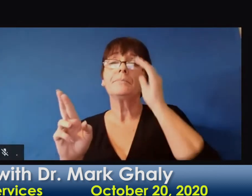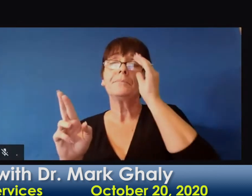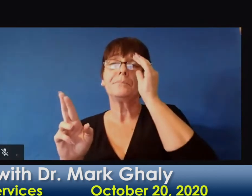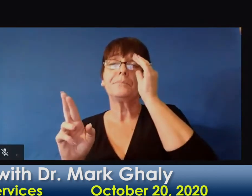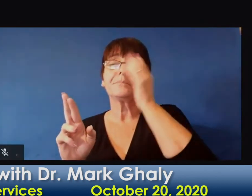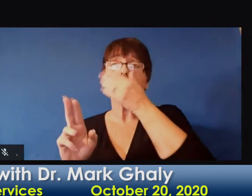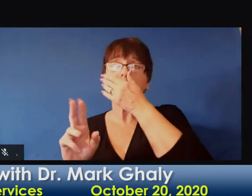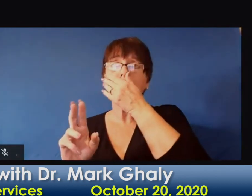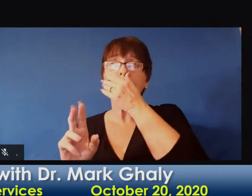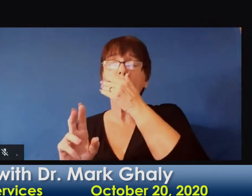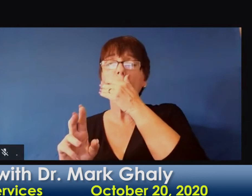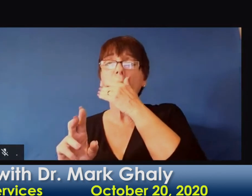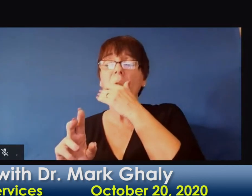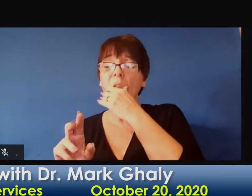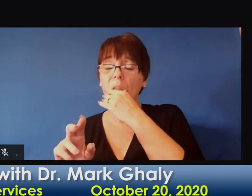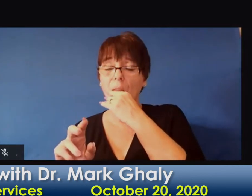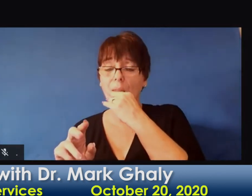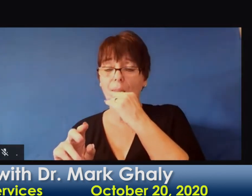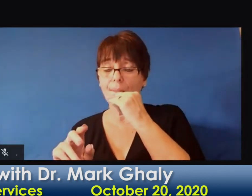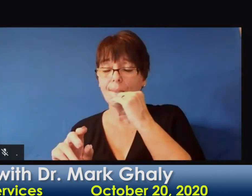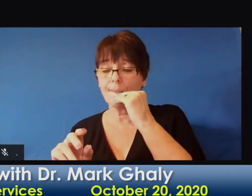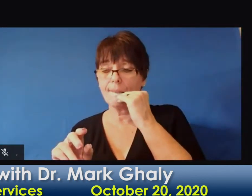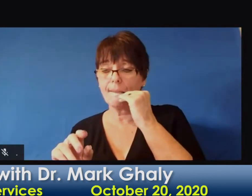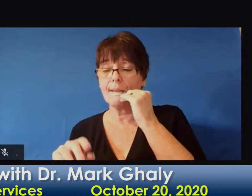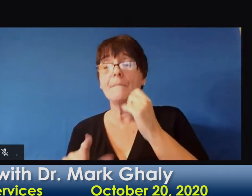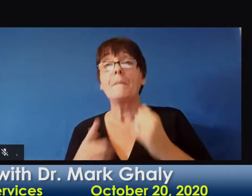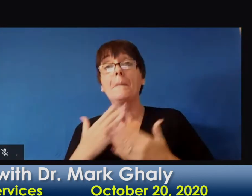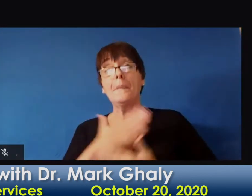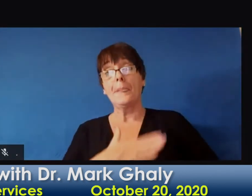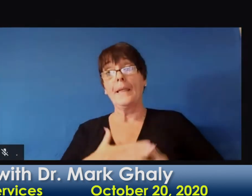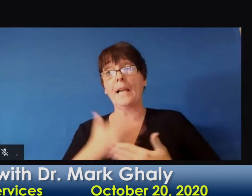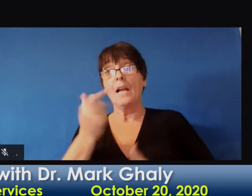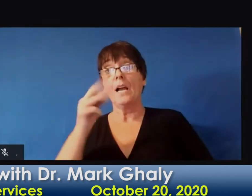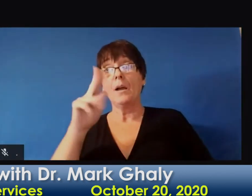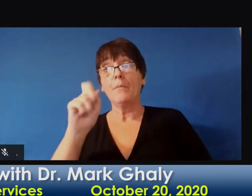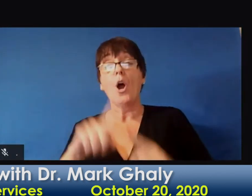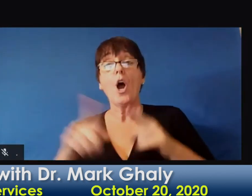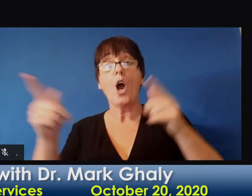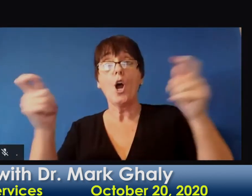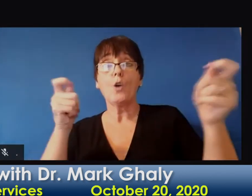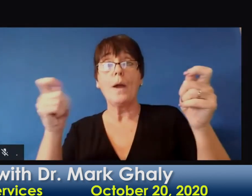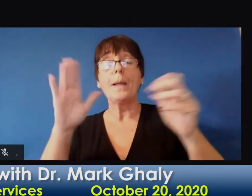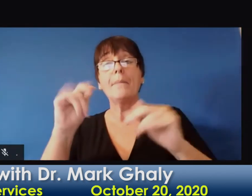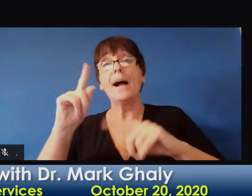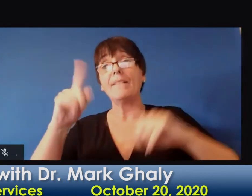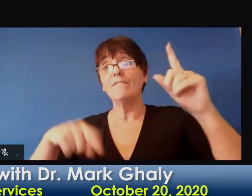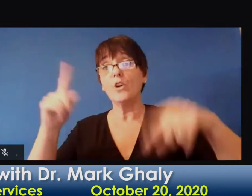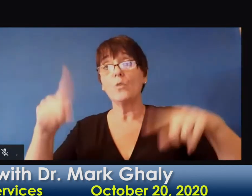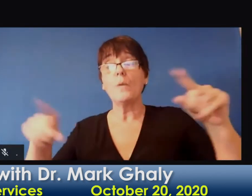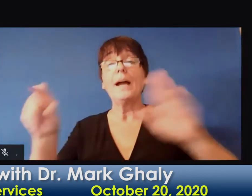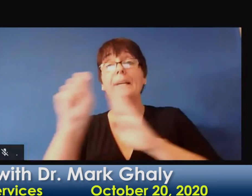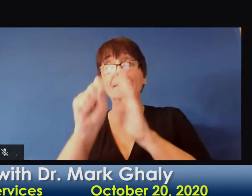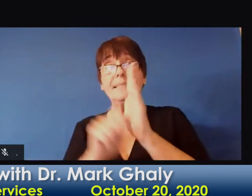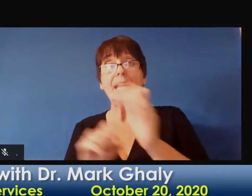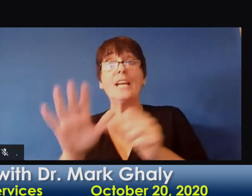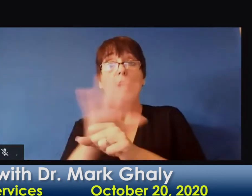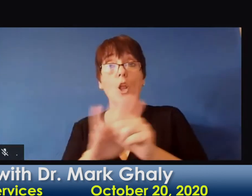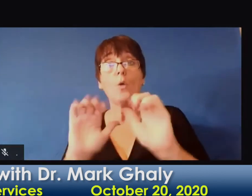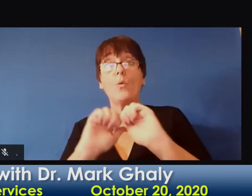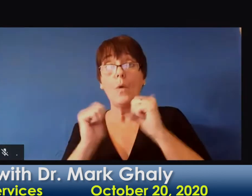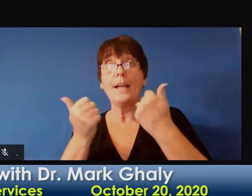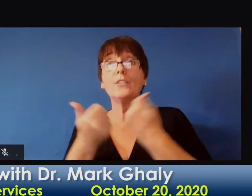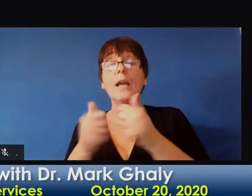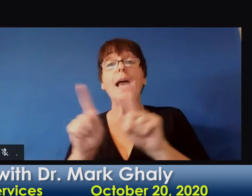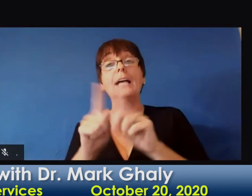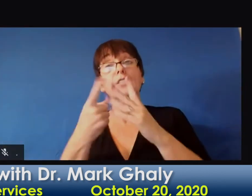Hi, thank you. Theme parks are typically regulated by a variety of state and local agencies. As they